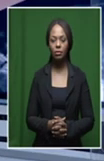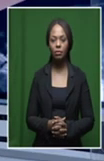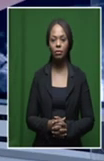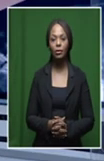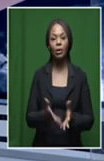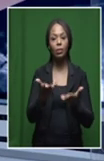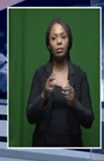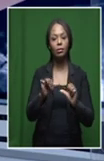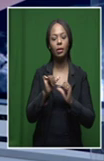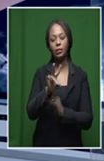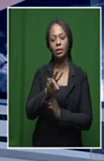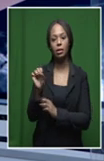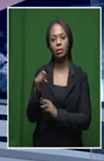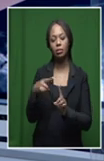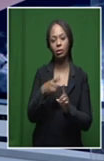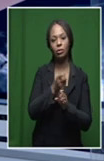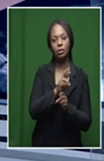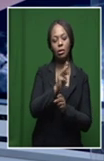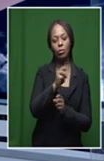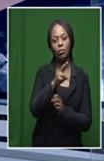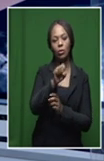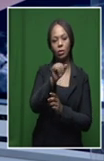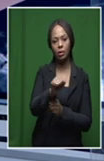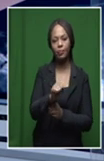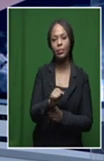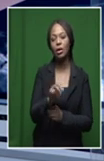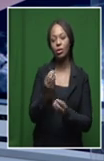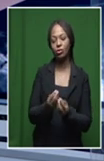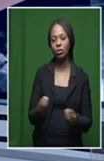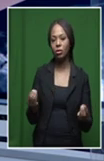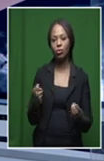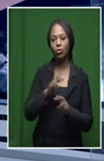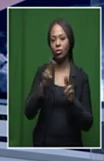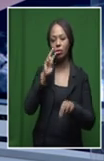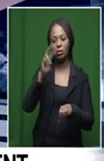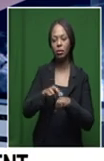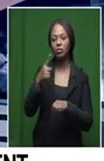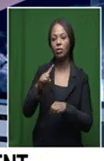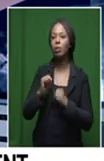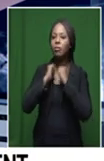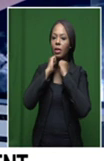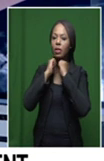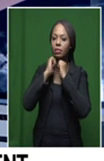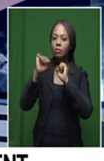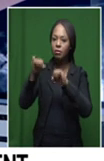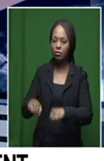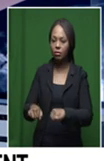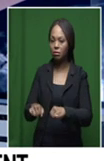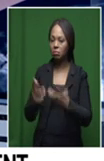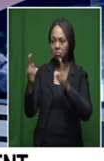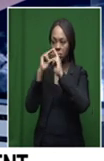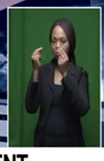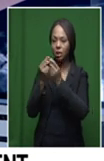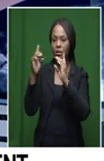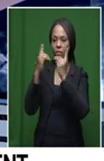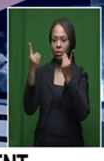Welcome back to Vital Signs. I'm Dr. Mtombeni. Children do not need a parent's consent to get vaccinated against COVID-19. Now, according to the National Department